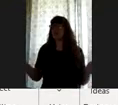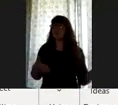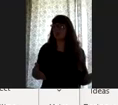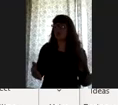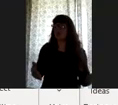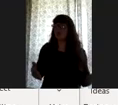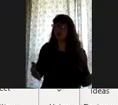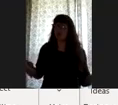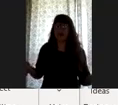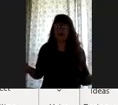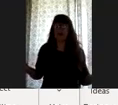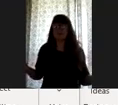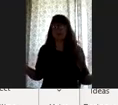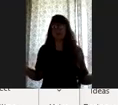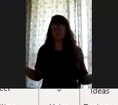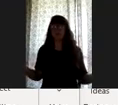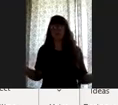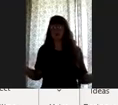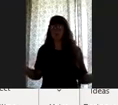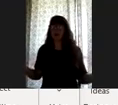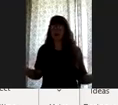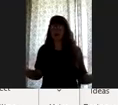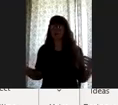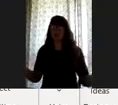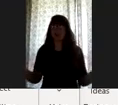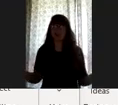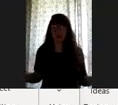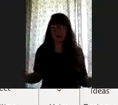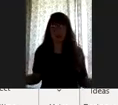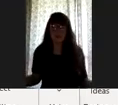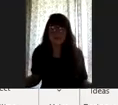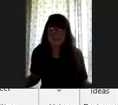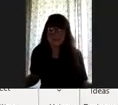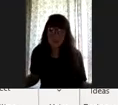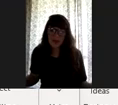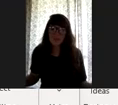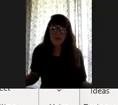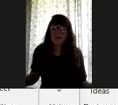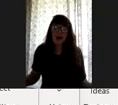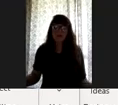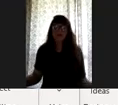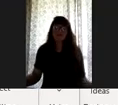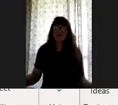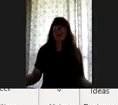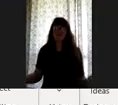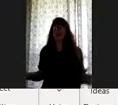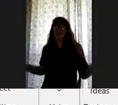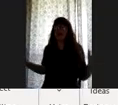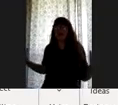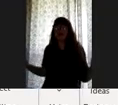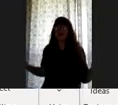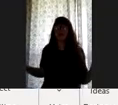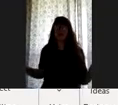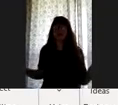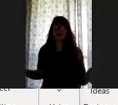going to jump in front of the bad guy and take a bullet for him. You might get mad and shove him in front of the bullet. Maybe not, but I'm just saying, you wouldn't be like, oh, take